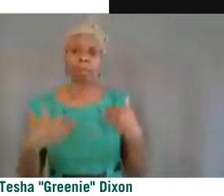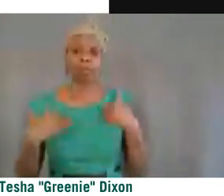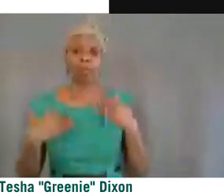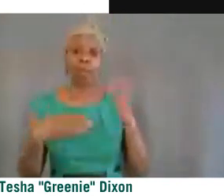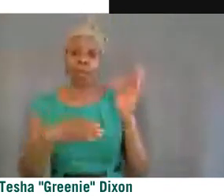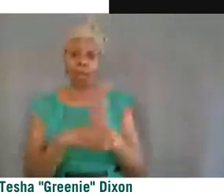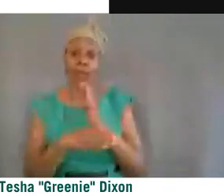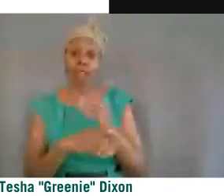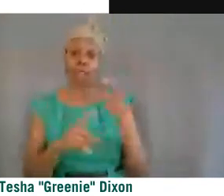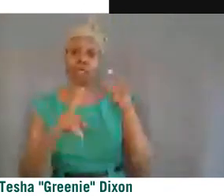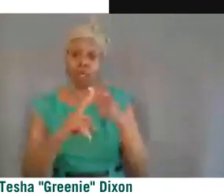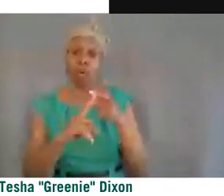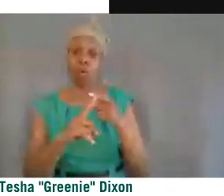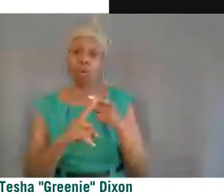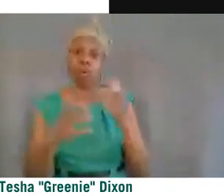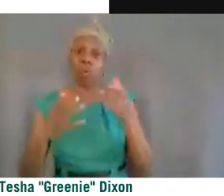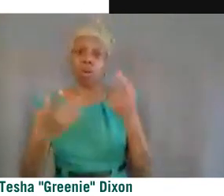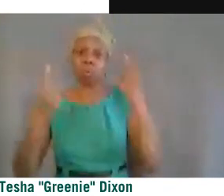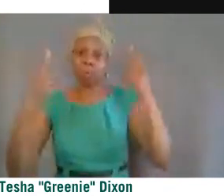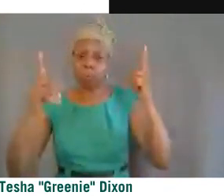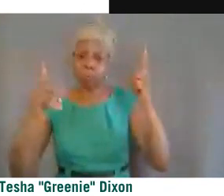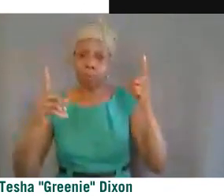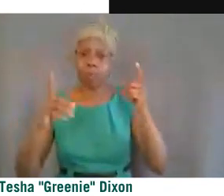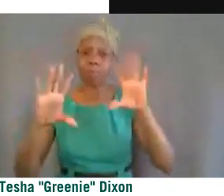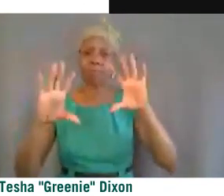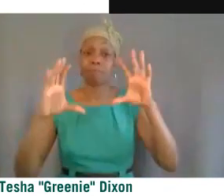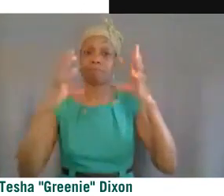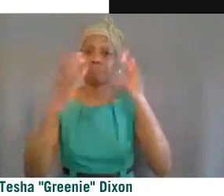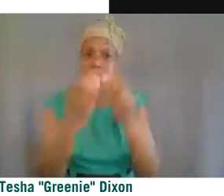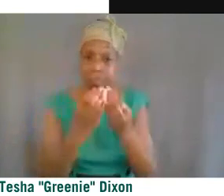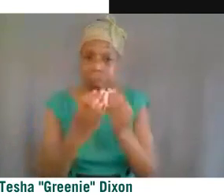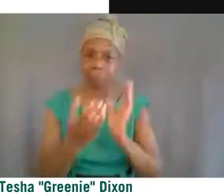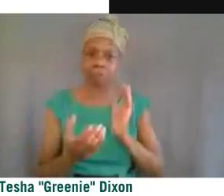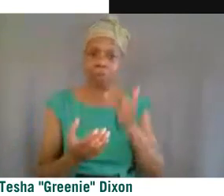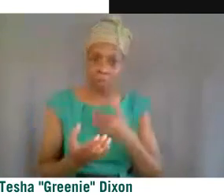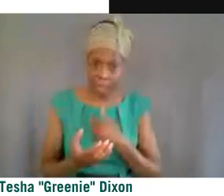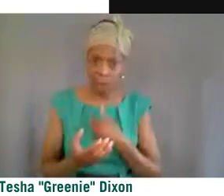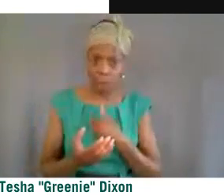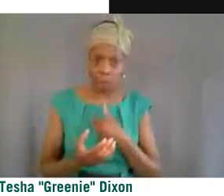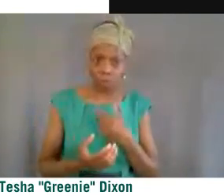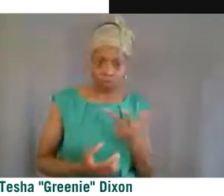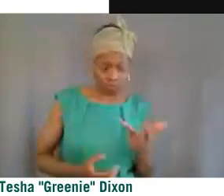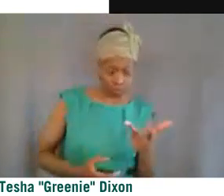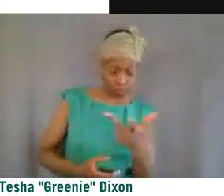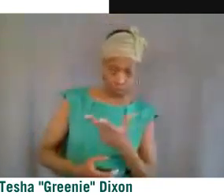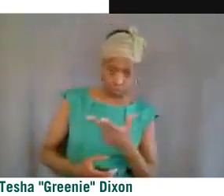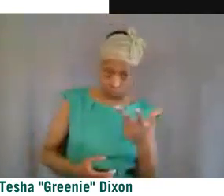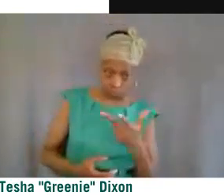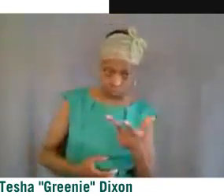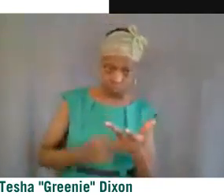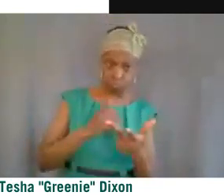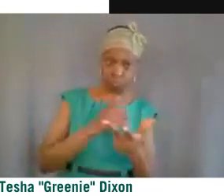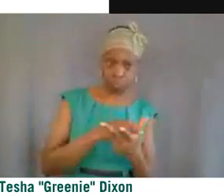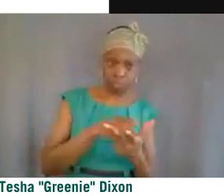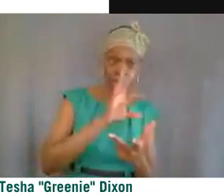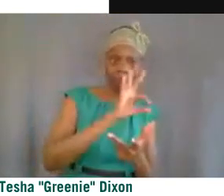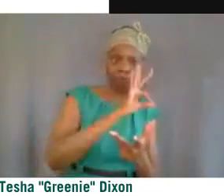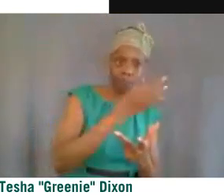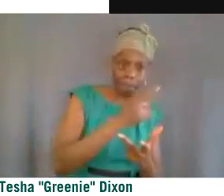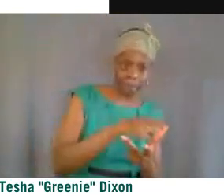functional goal that we'd like to achieve collectively in our trialogue, and we'd like to do this